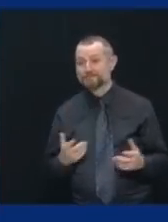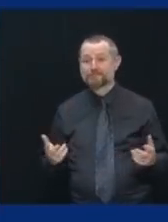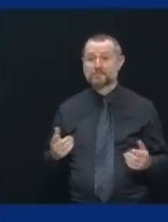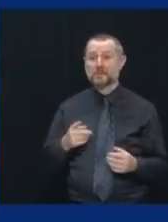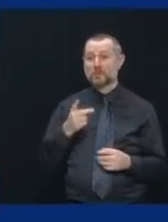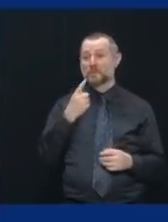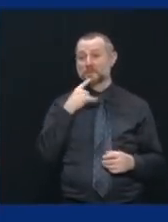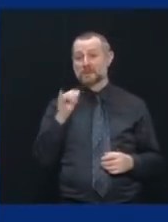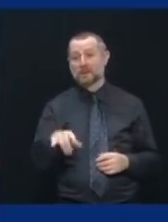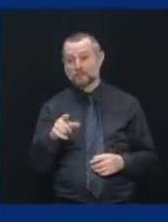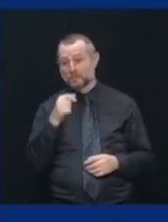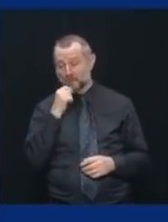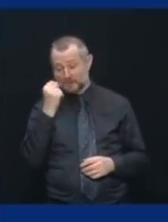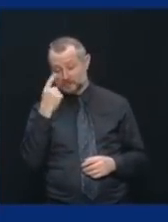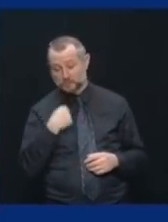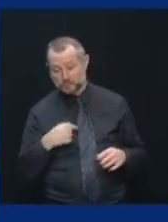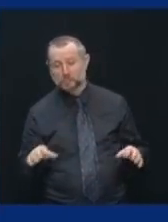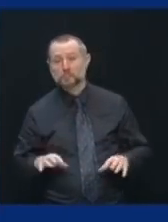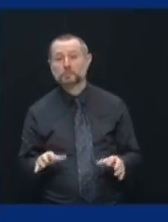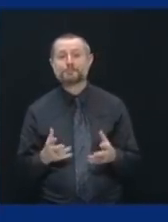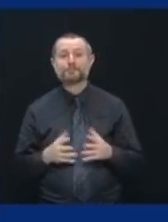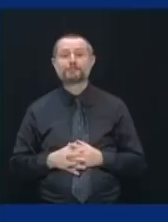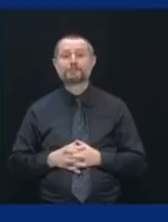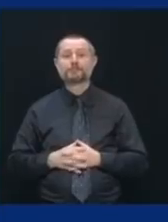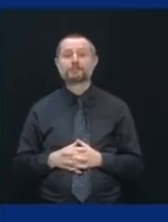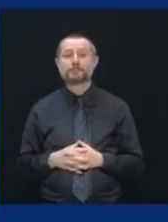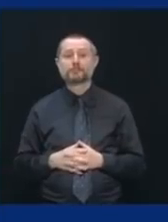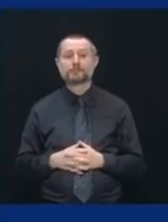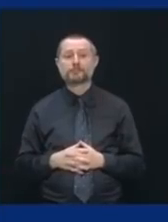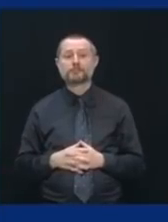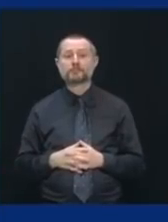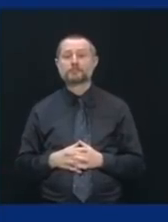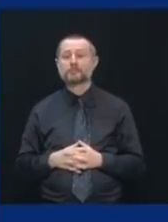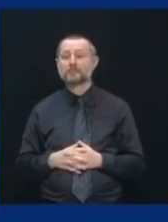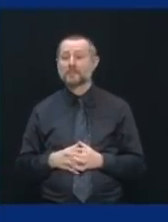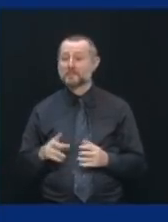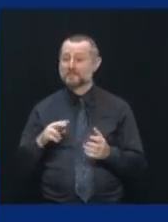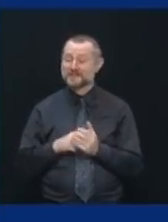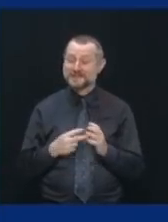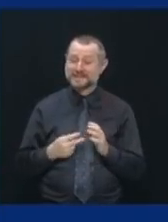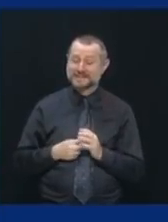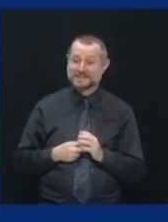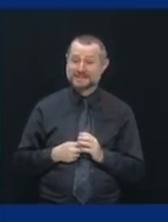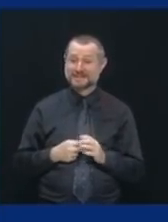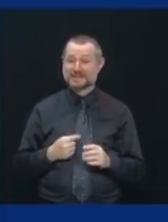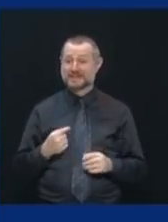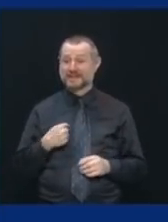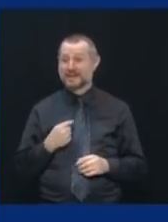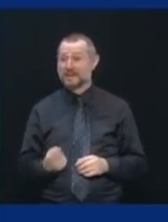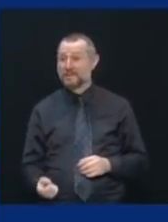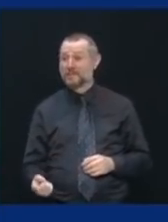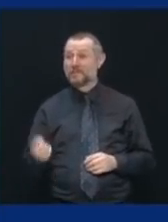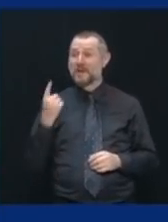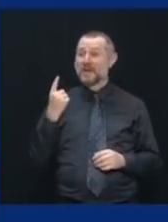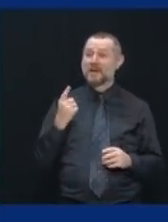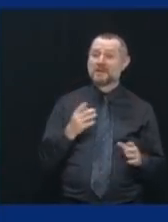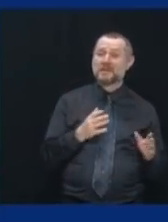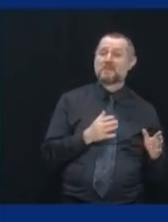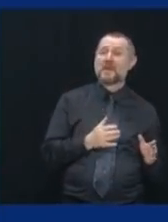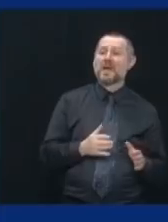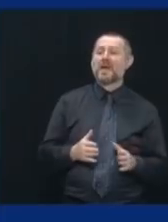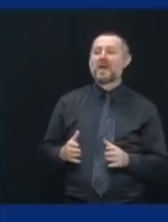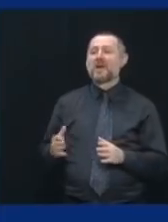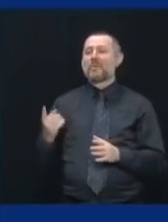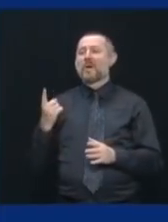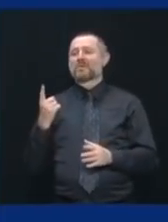are. There is no plan or strategy that does not adjust to